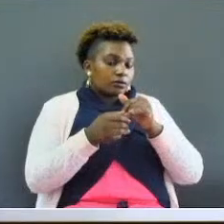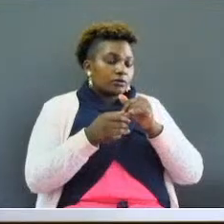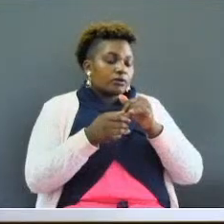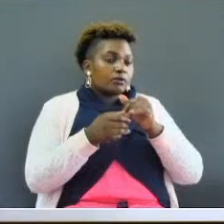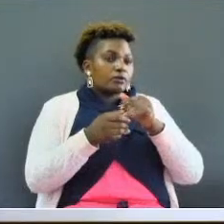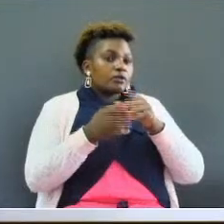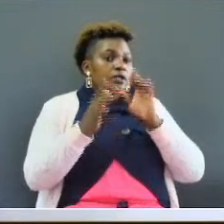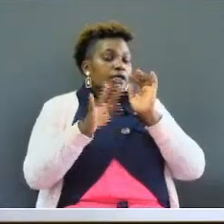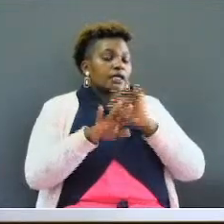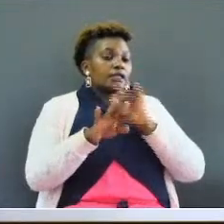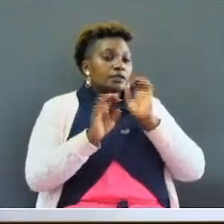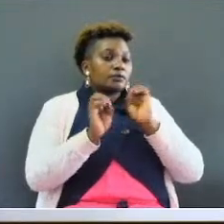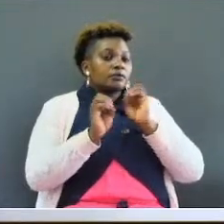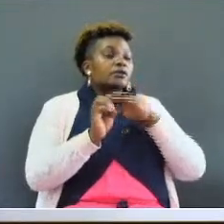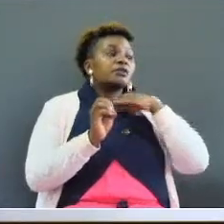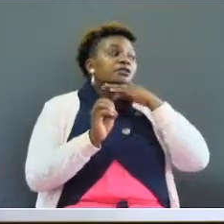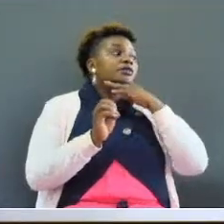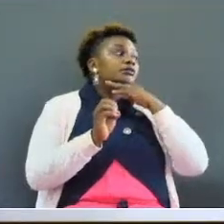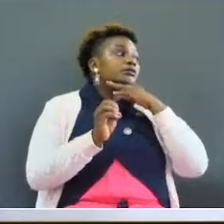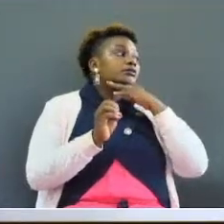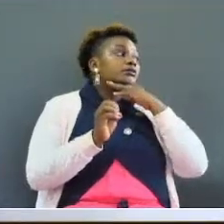being tested.